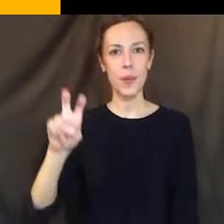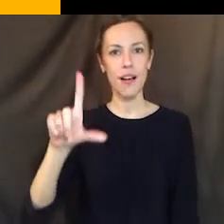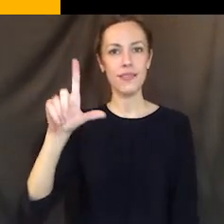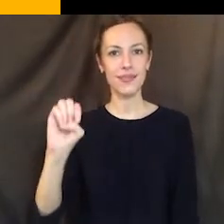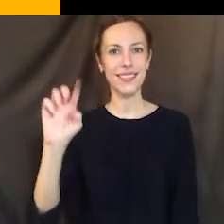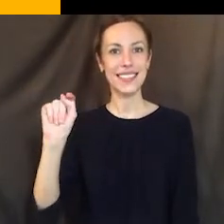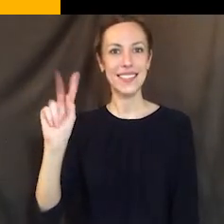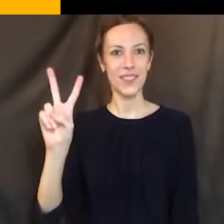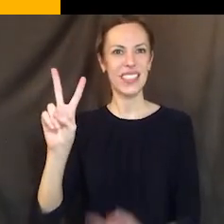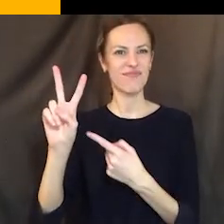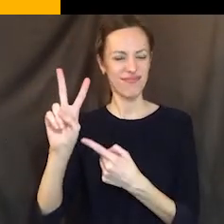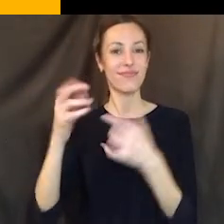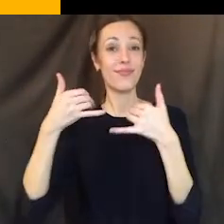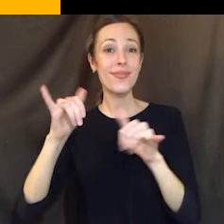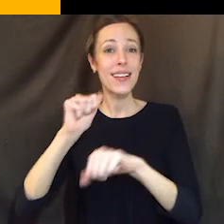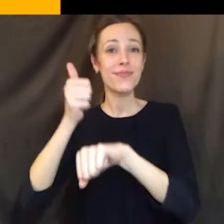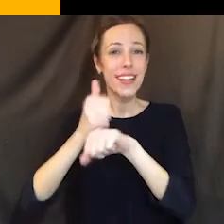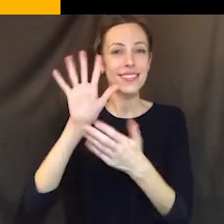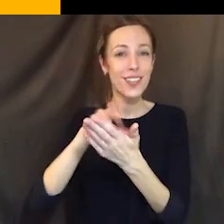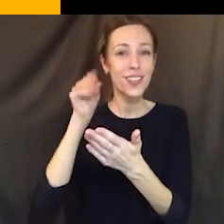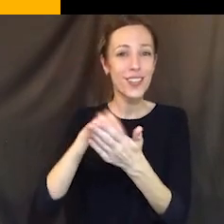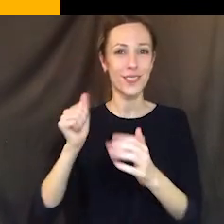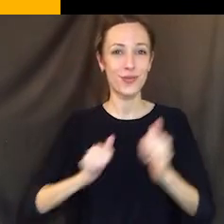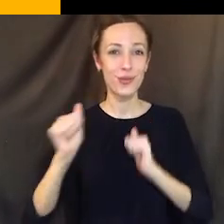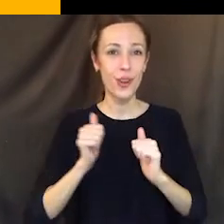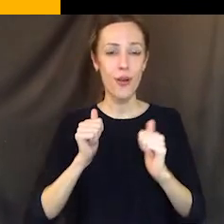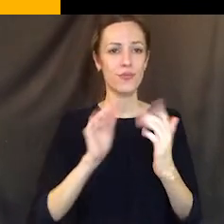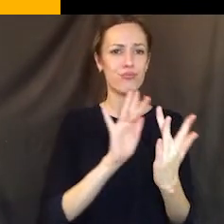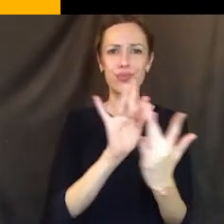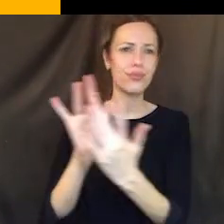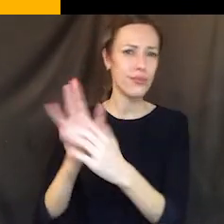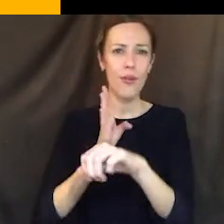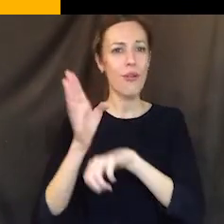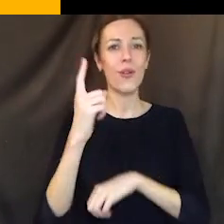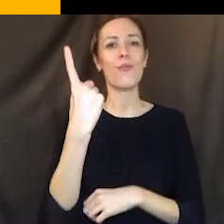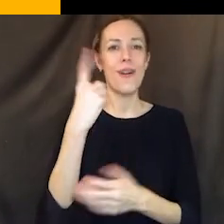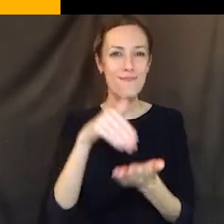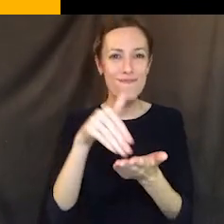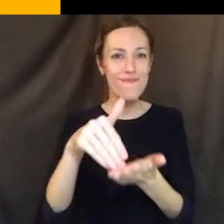1 million children in Lebanon and about 5 million in the region overall.